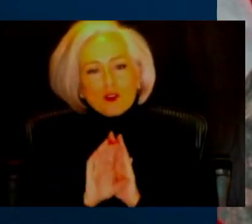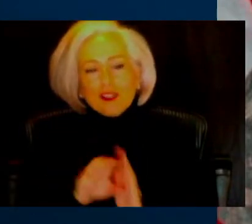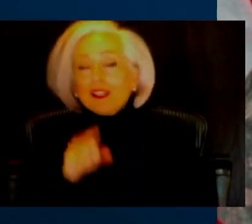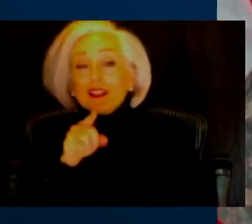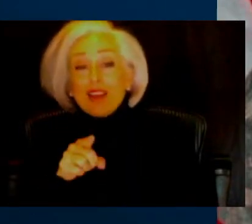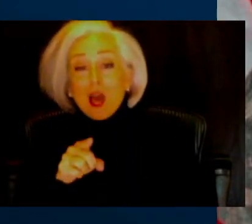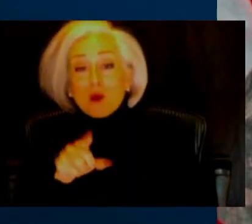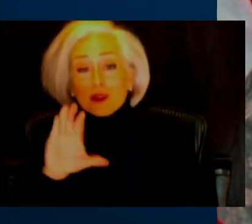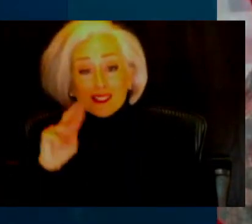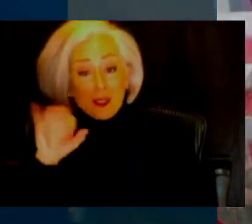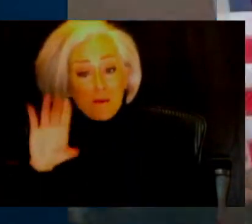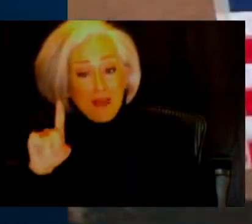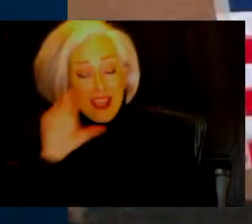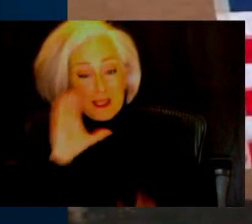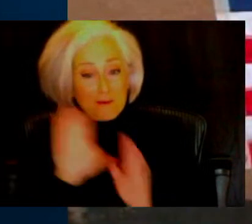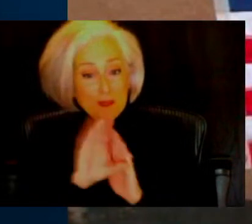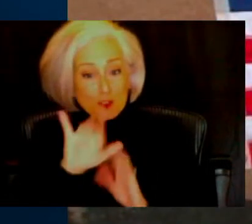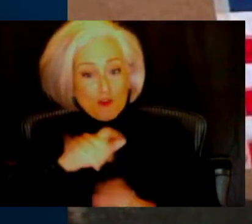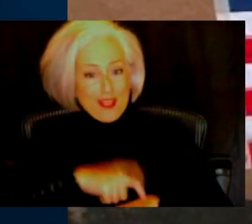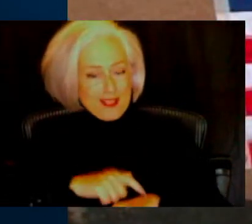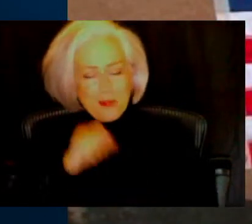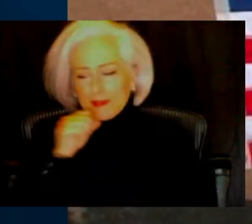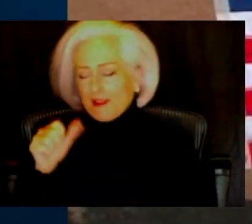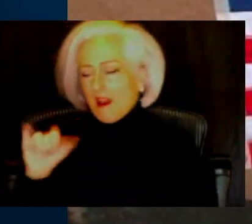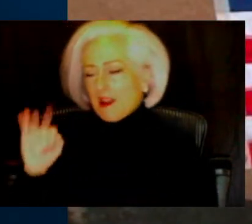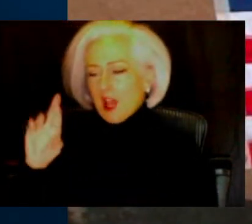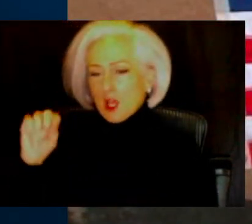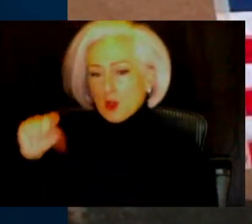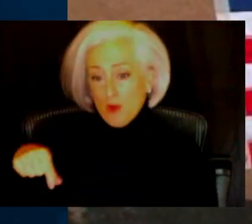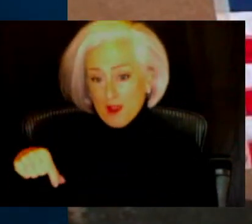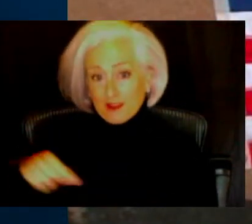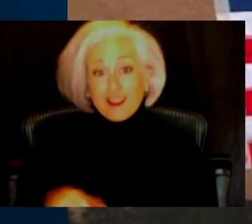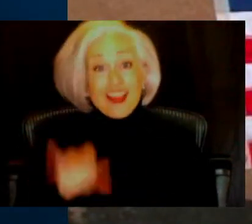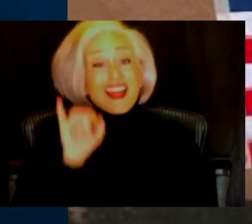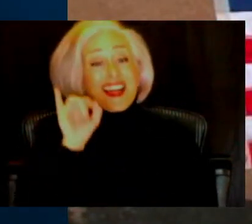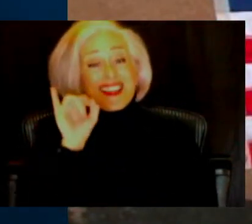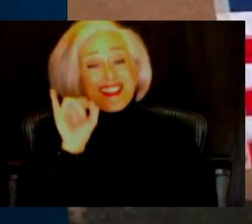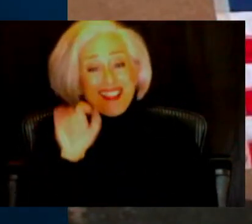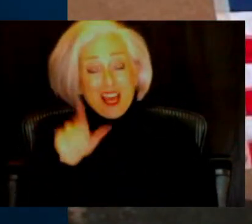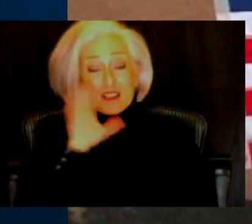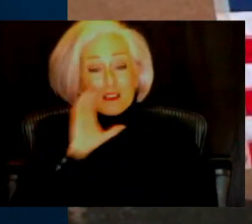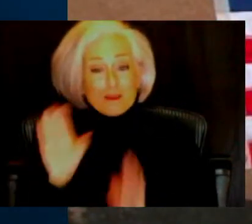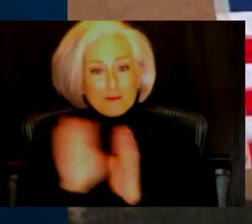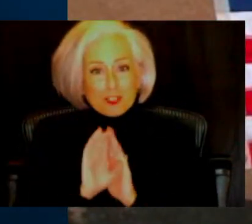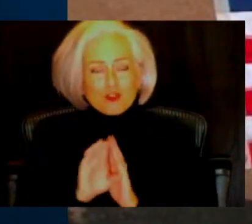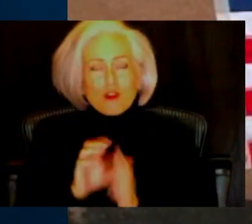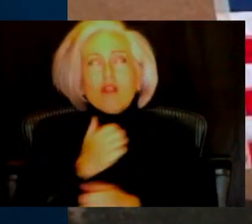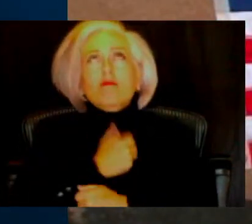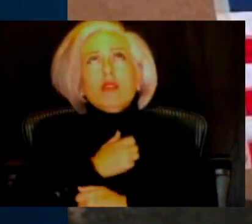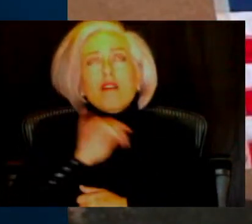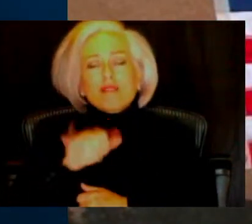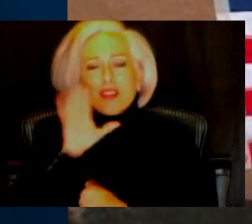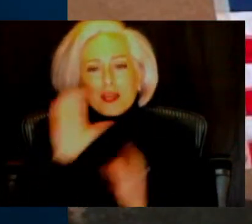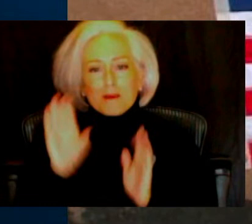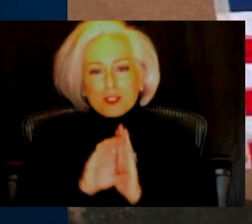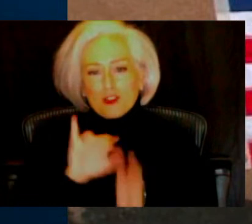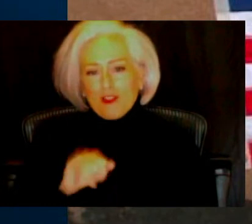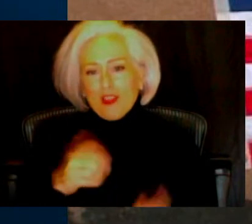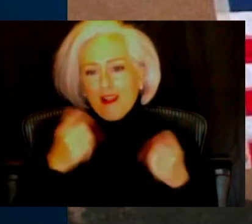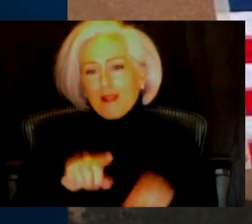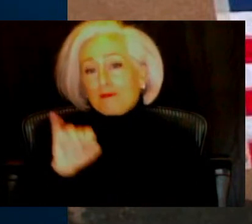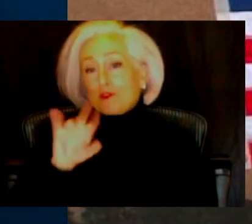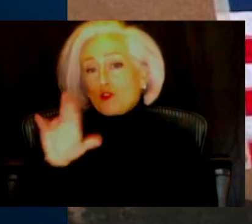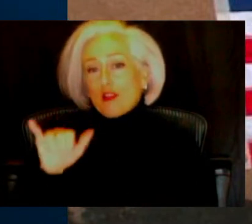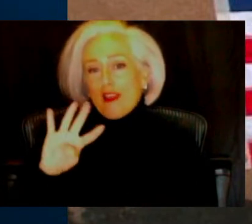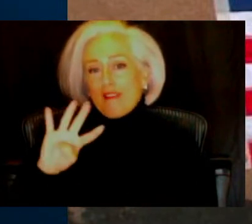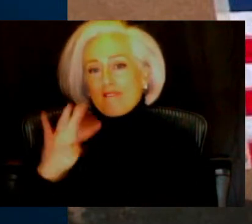photo at the time. And then that was I love this picture. That's beautiful. This was July 4th,